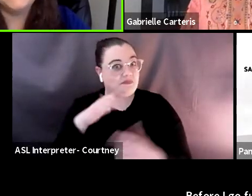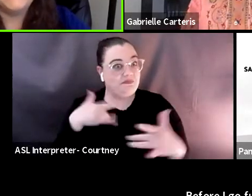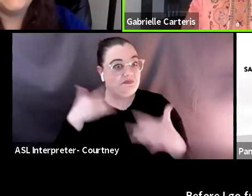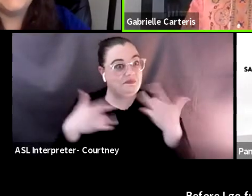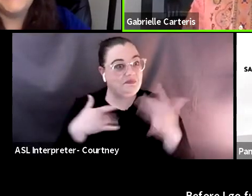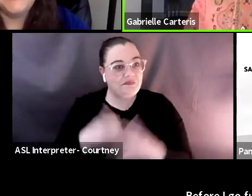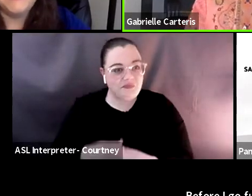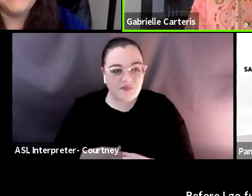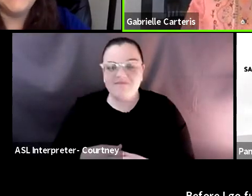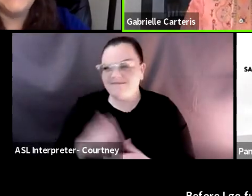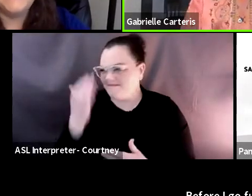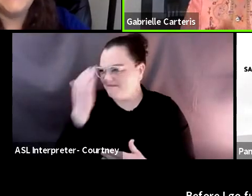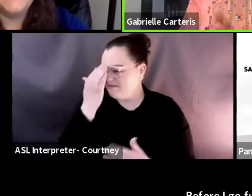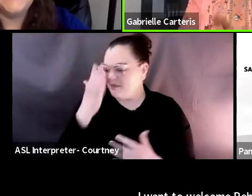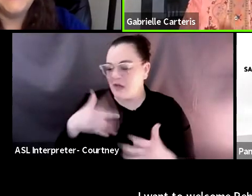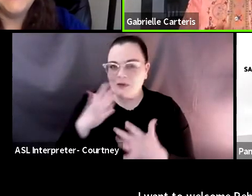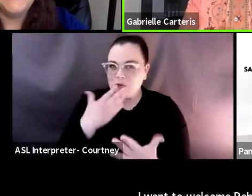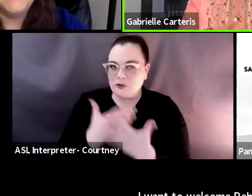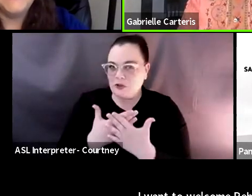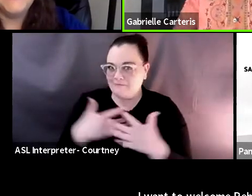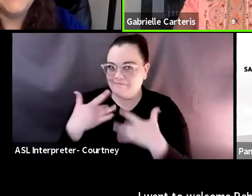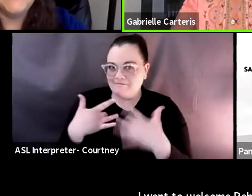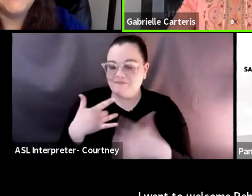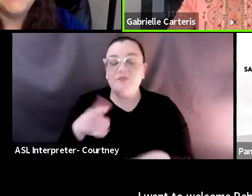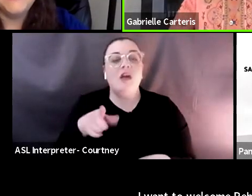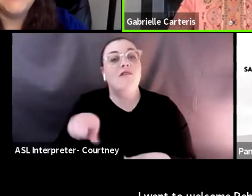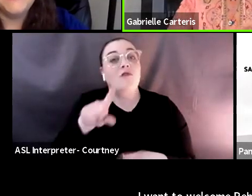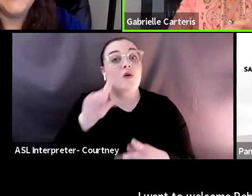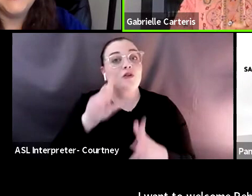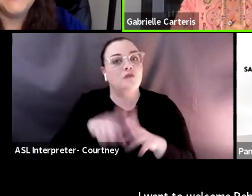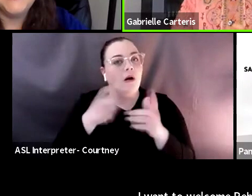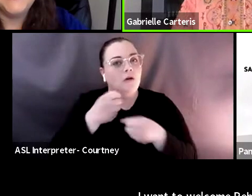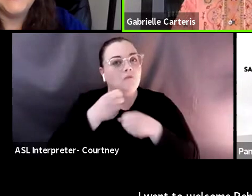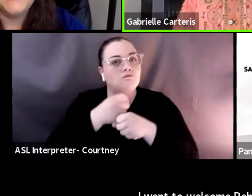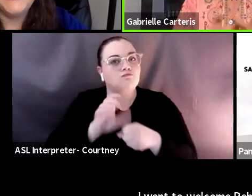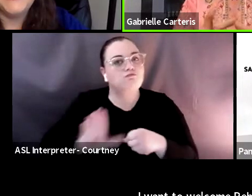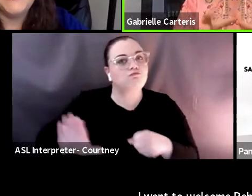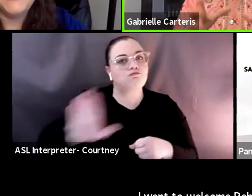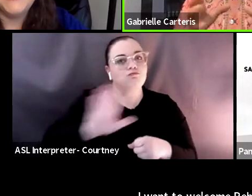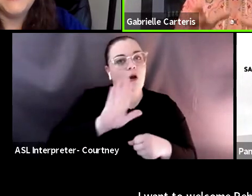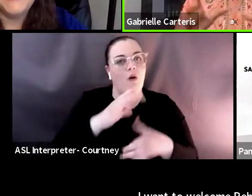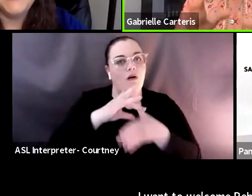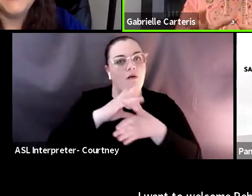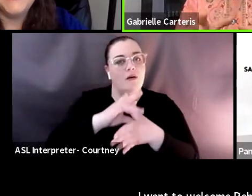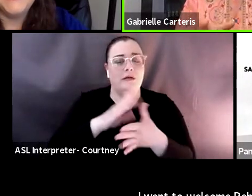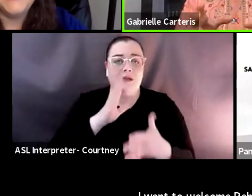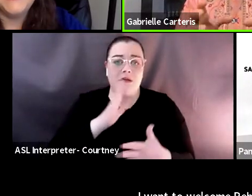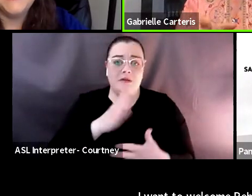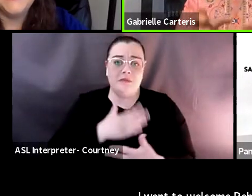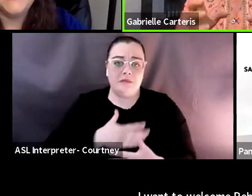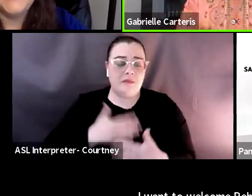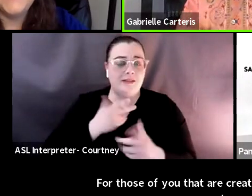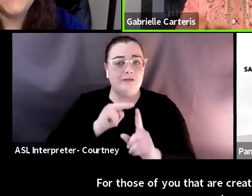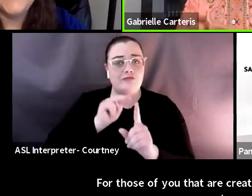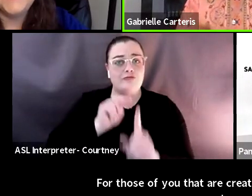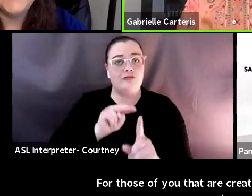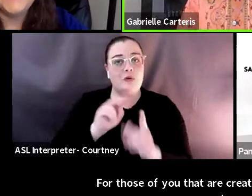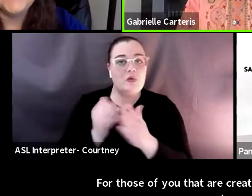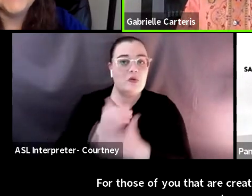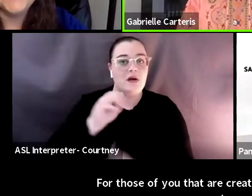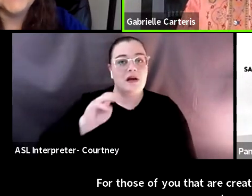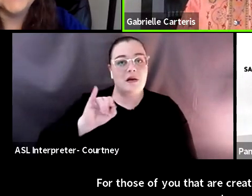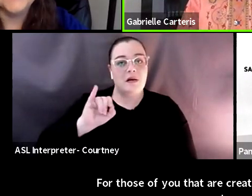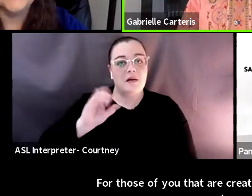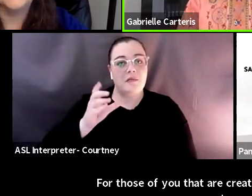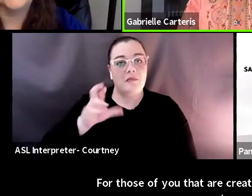I know, it's so good. For those of you who are creating your own content at home, I just want to invite you to take a look at our new micro-budget